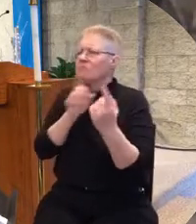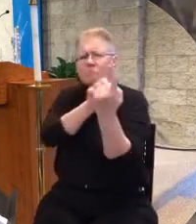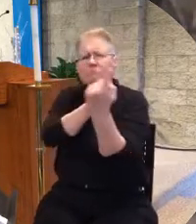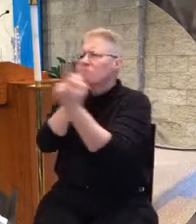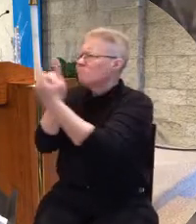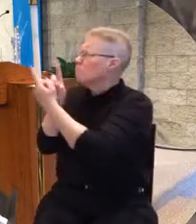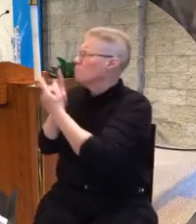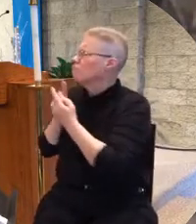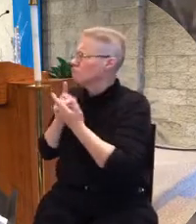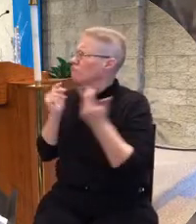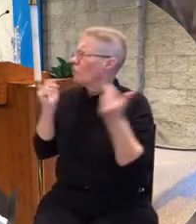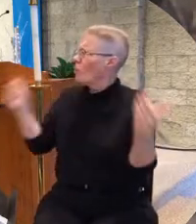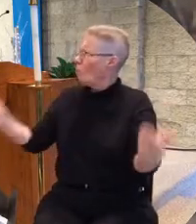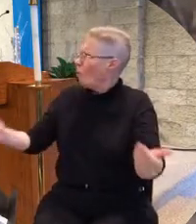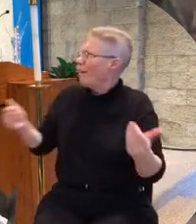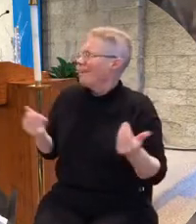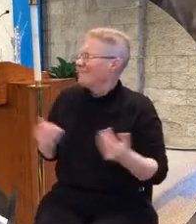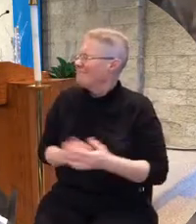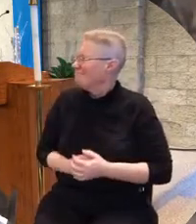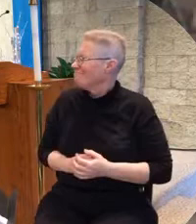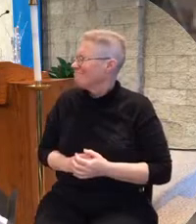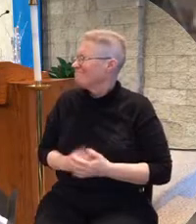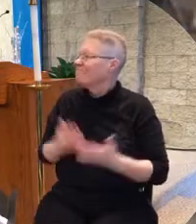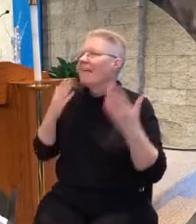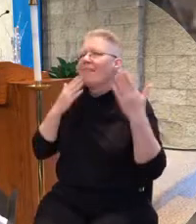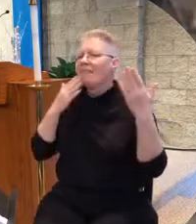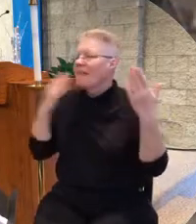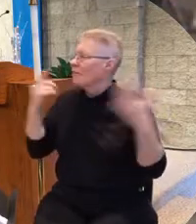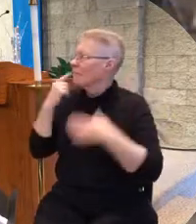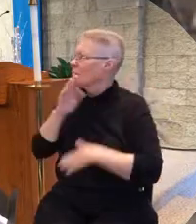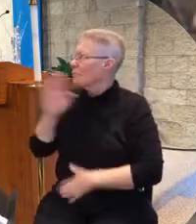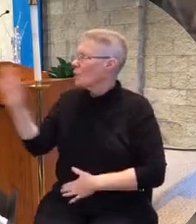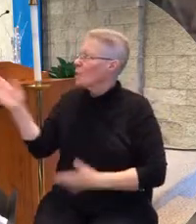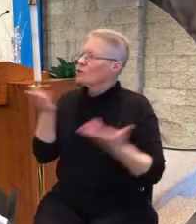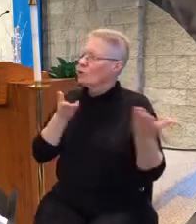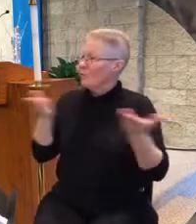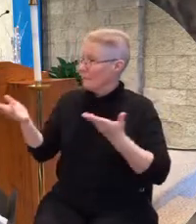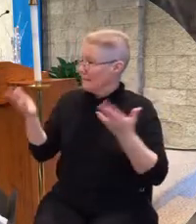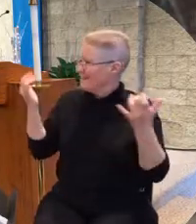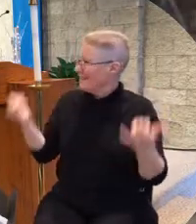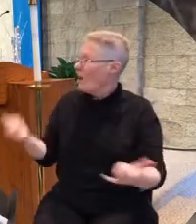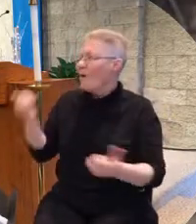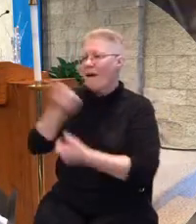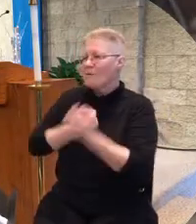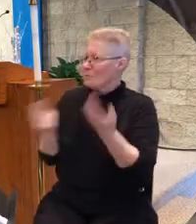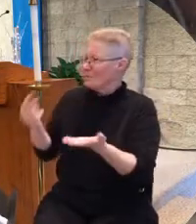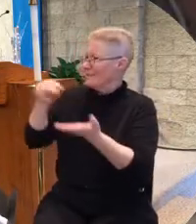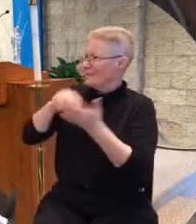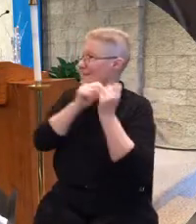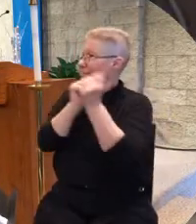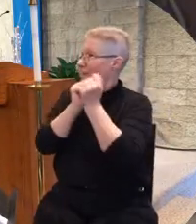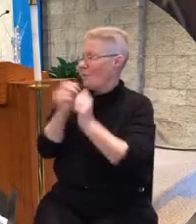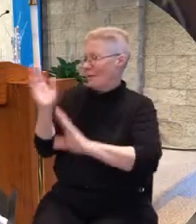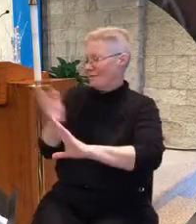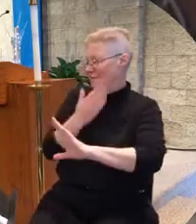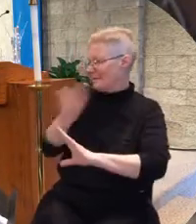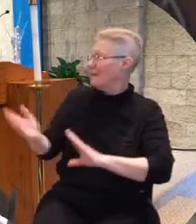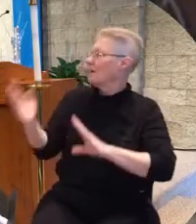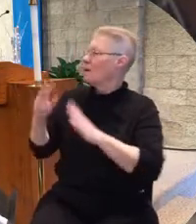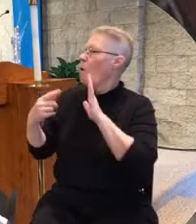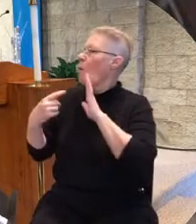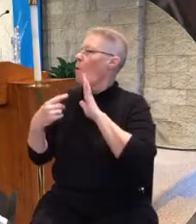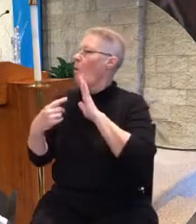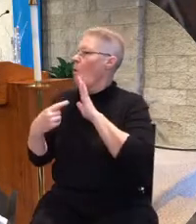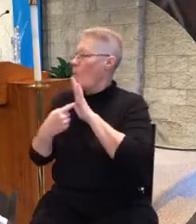seek out a Unity Prayer Chaplain. Thank you for your service. Now let us all stand together as we sing Witness. The words are in